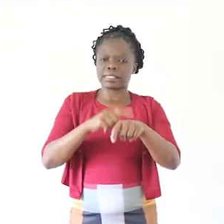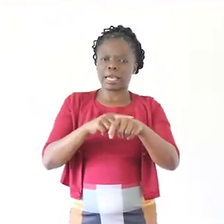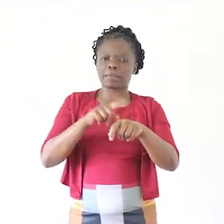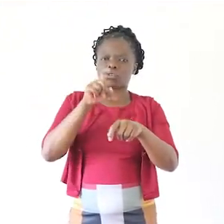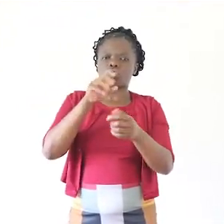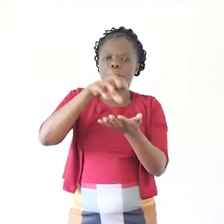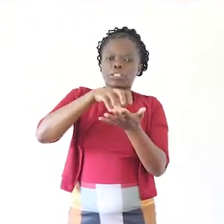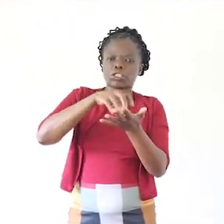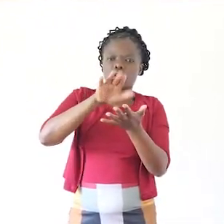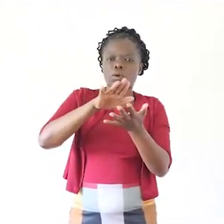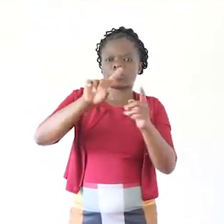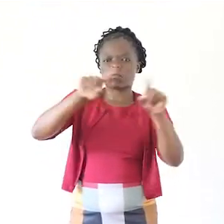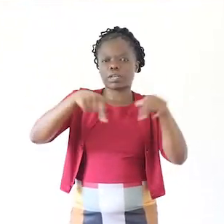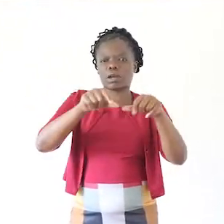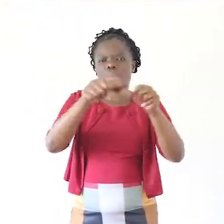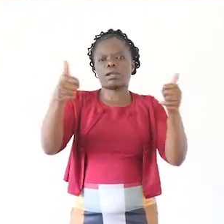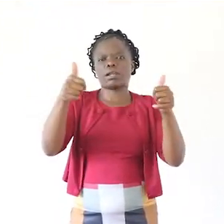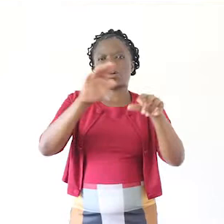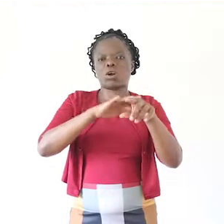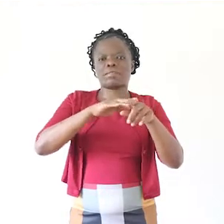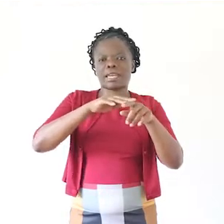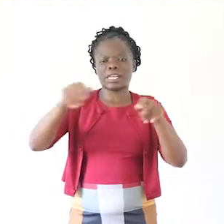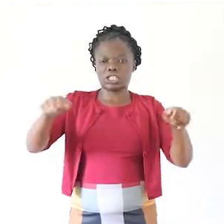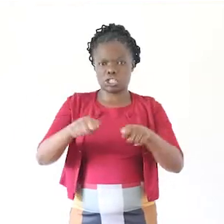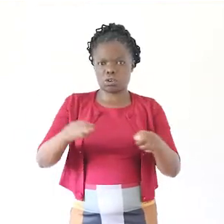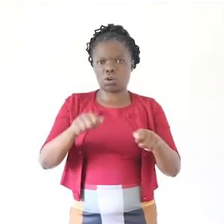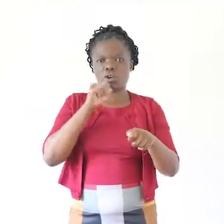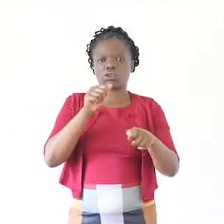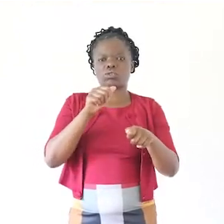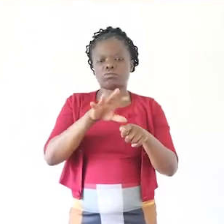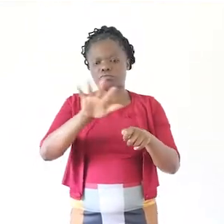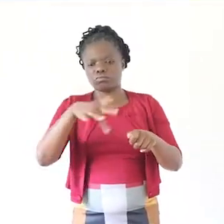is well positioned on the jiko so that it doesn't get down.